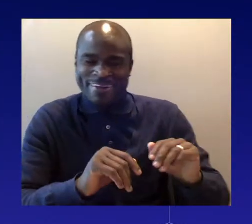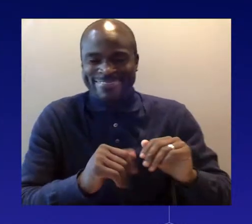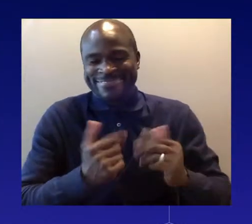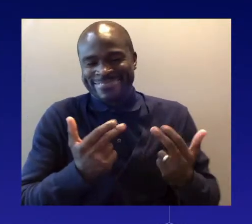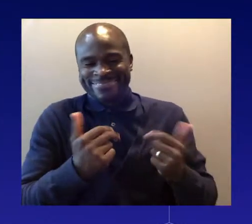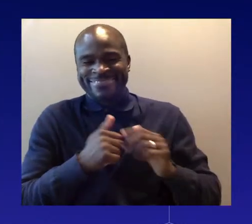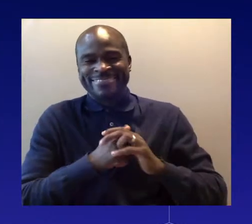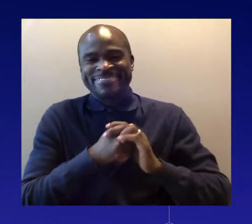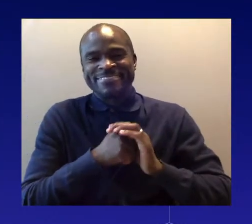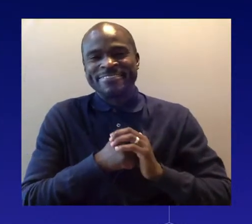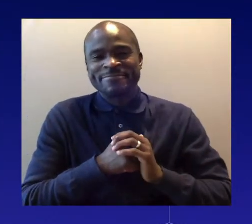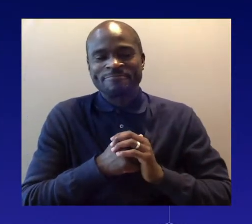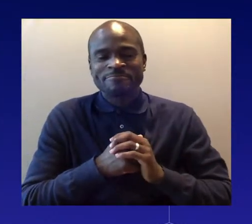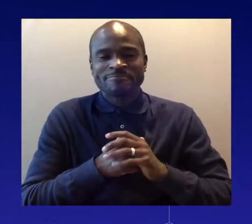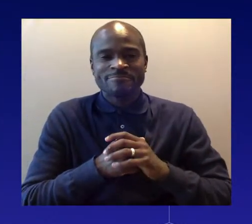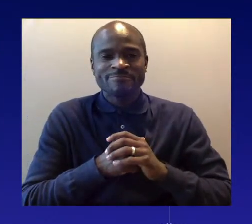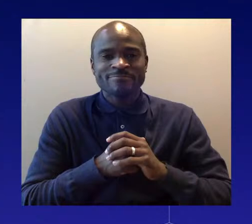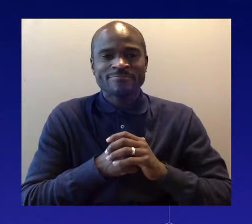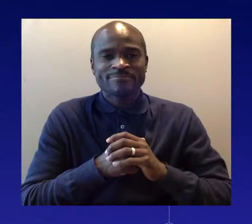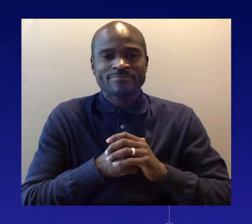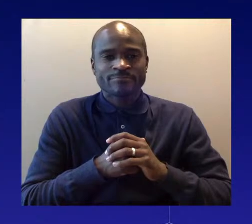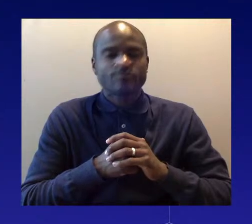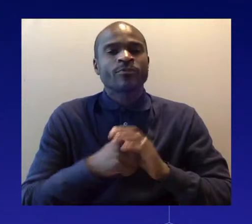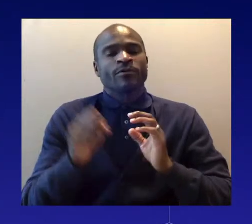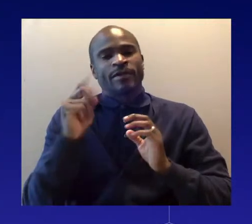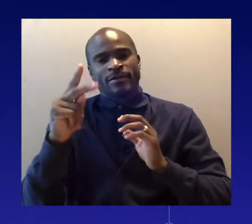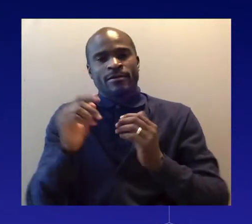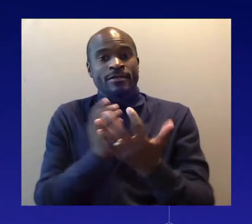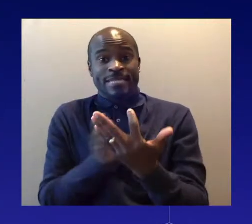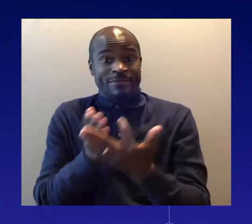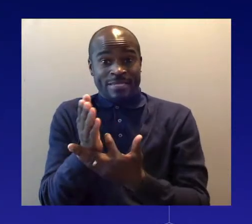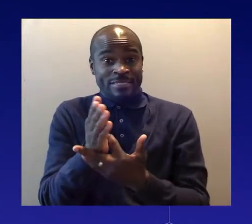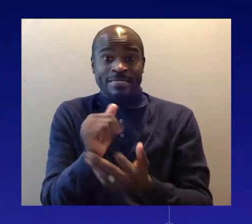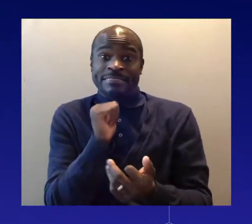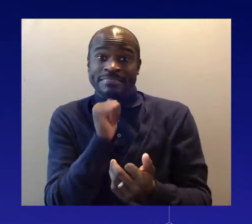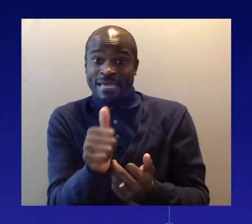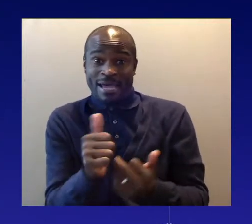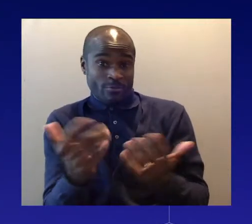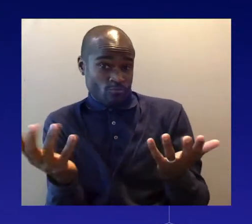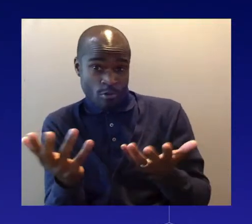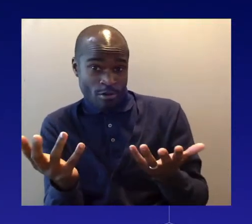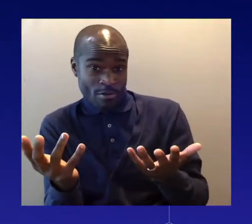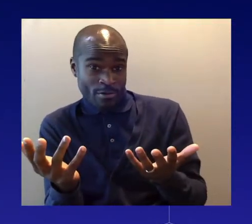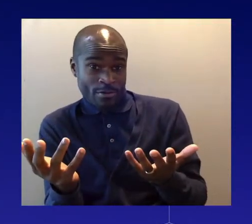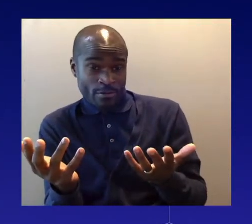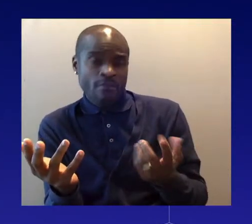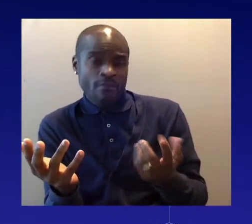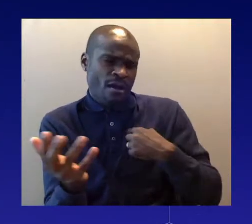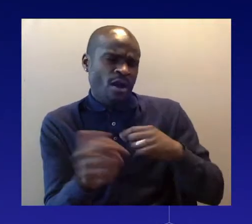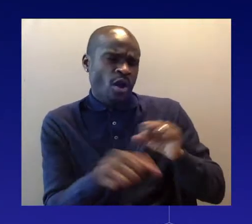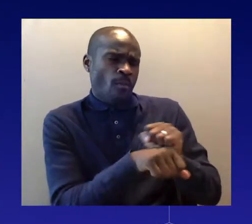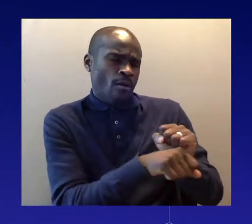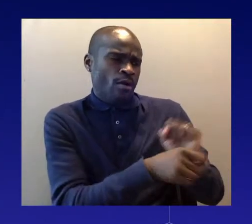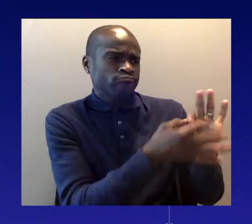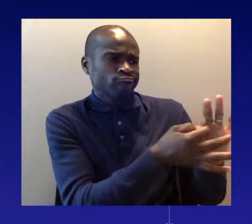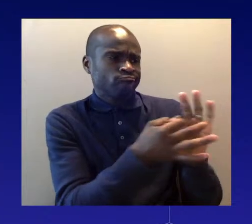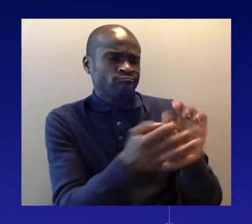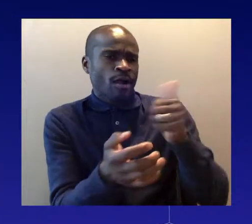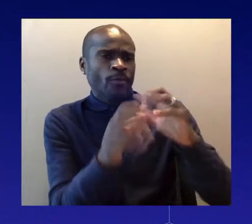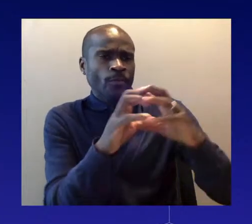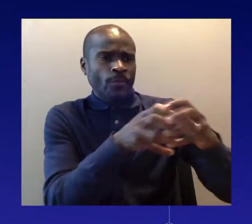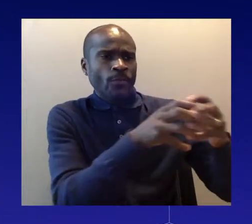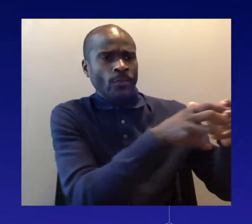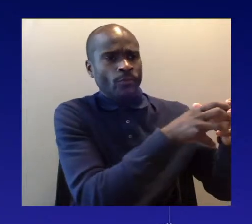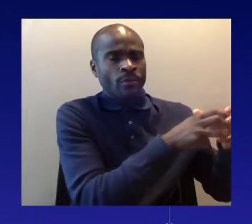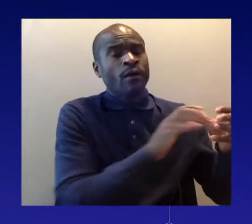So let me tell you what navigation isn't. And I work with groups, and I think that this is a perfect opportunity to talk about how